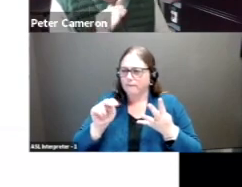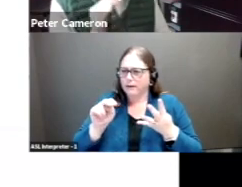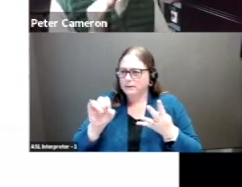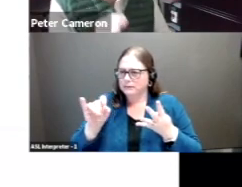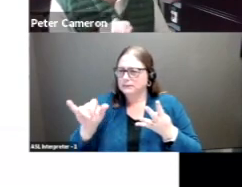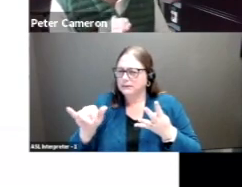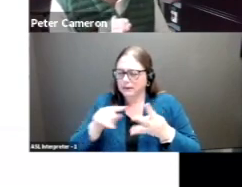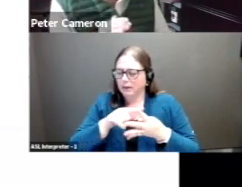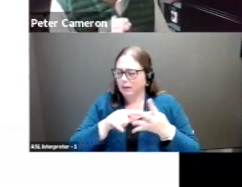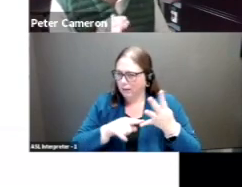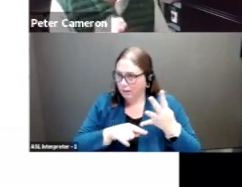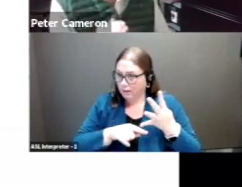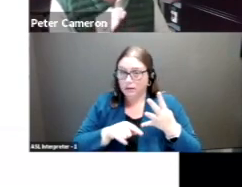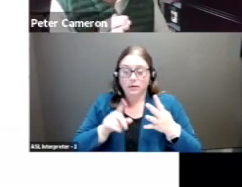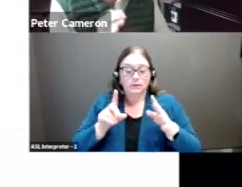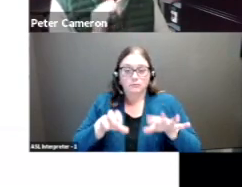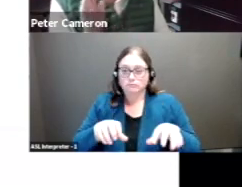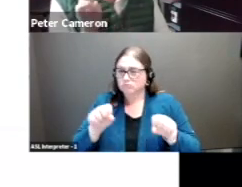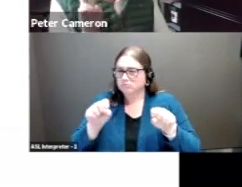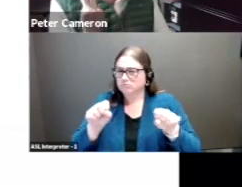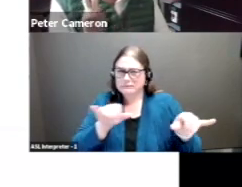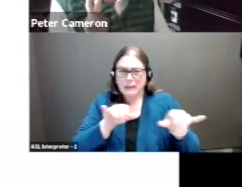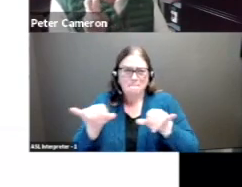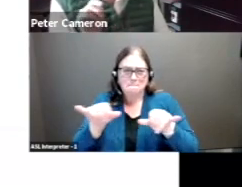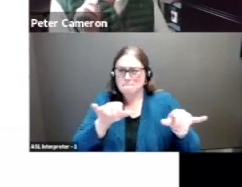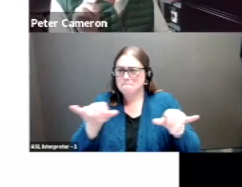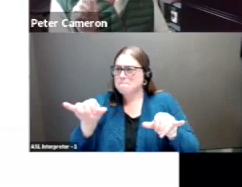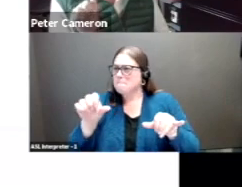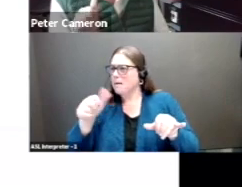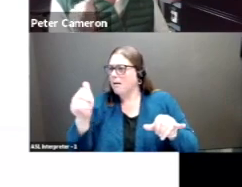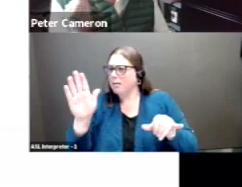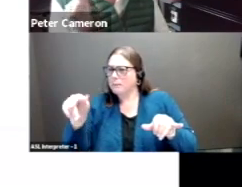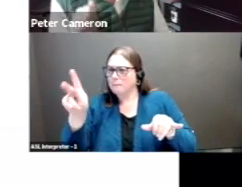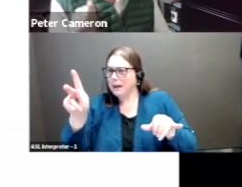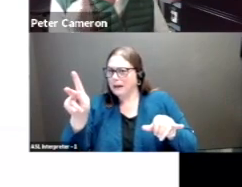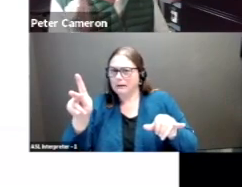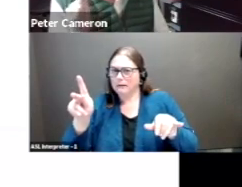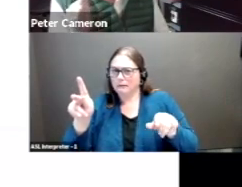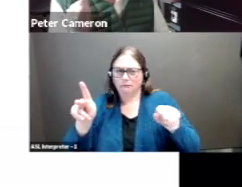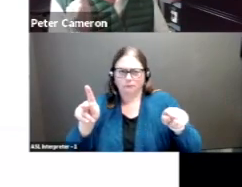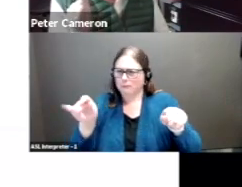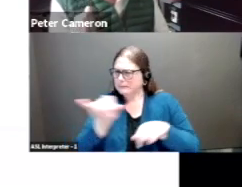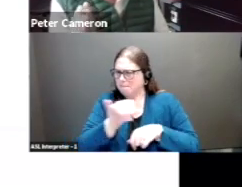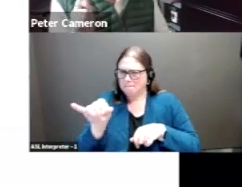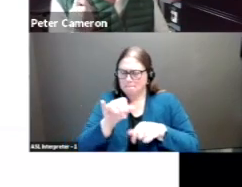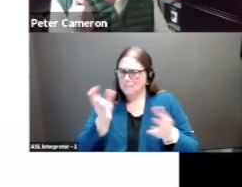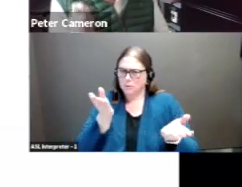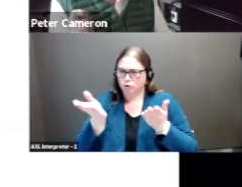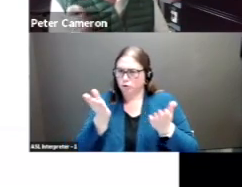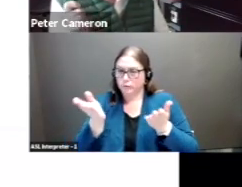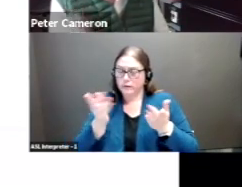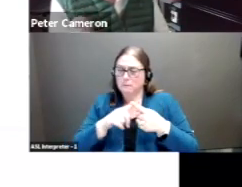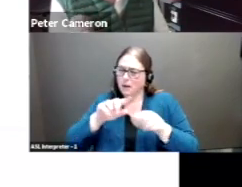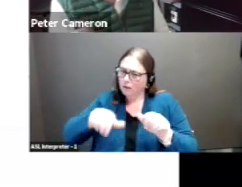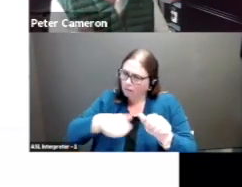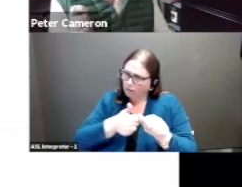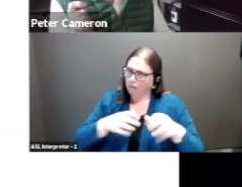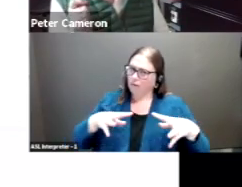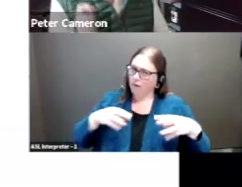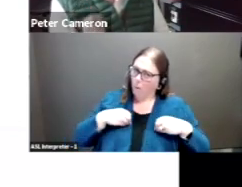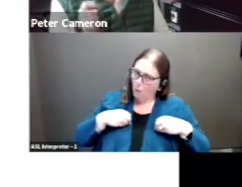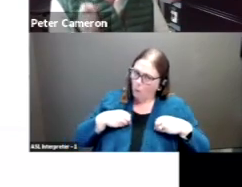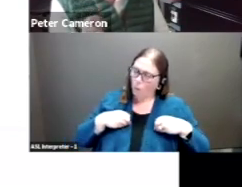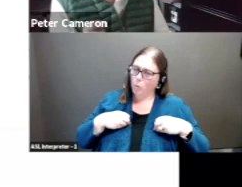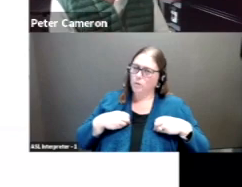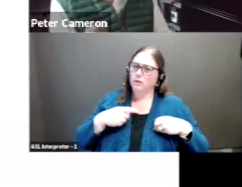provide all the services of a regular, in quotes, bank, but they are owned and the benefits go back to, and